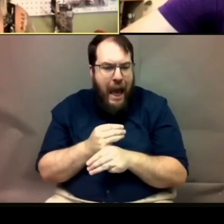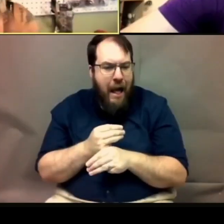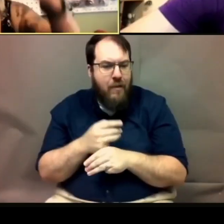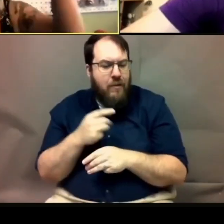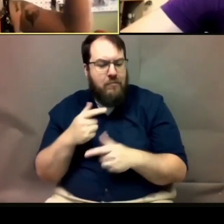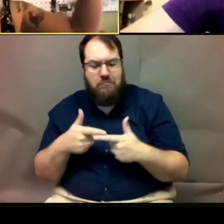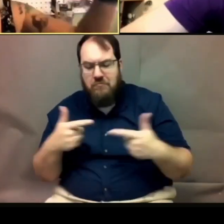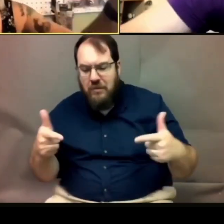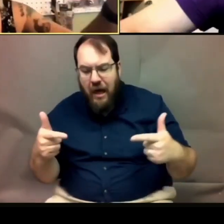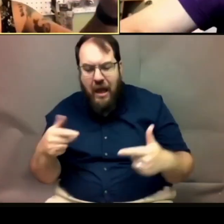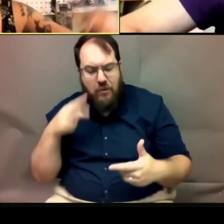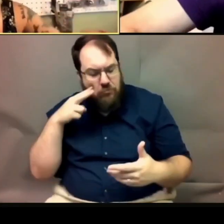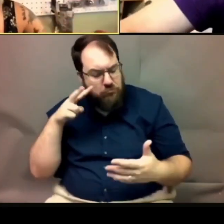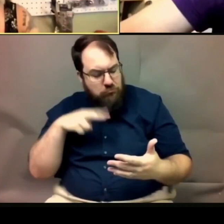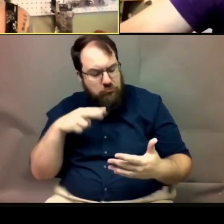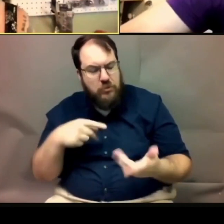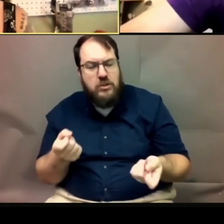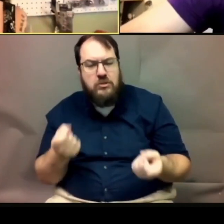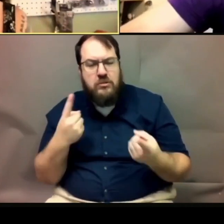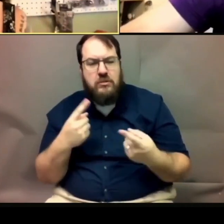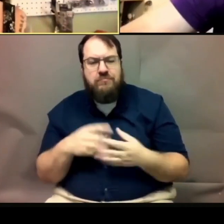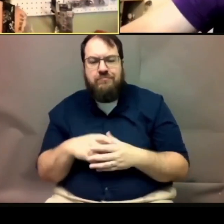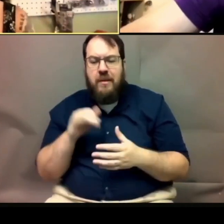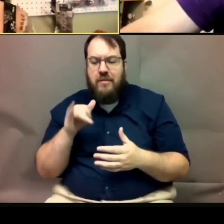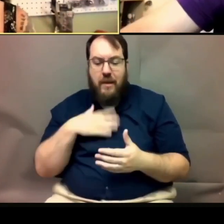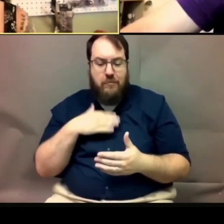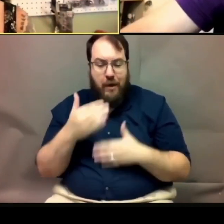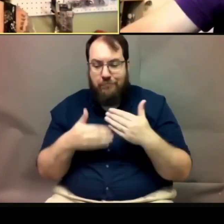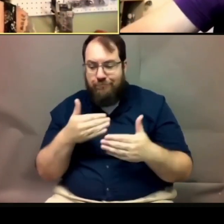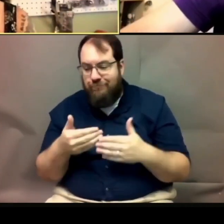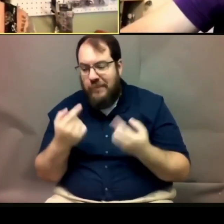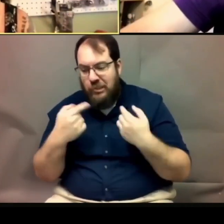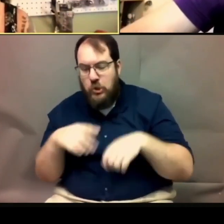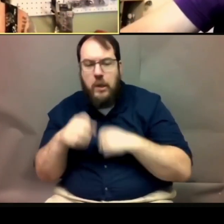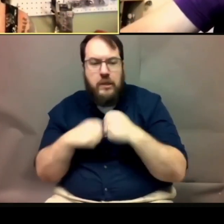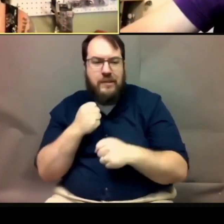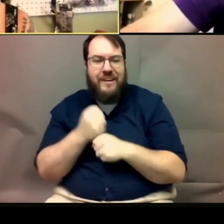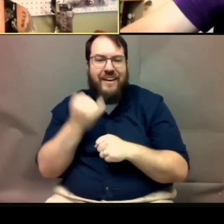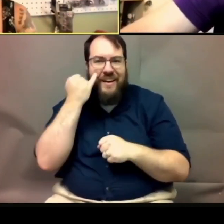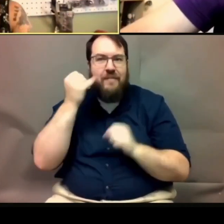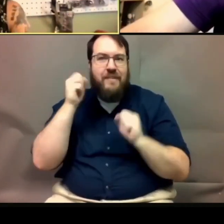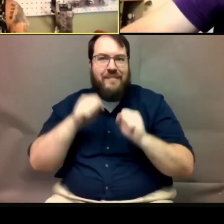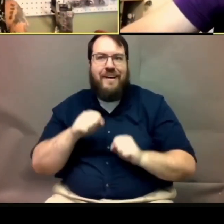all that's my progression, what I would do in the course of a year if I was still able to go to